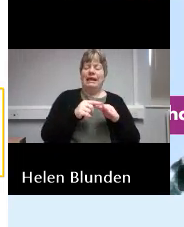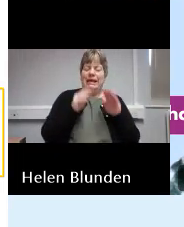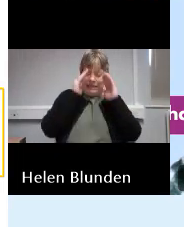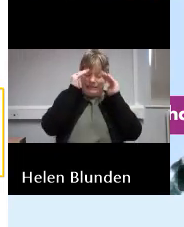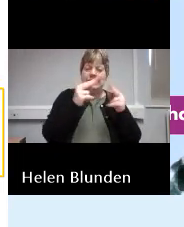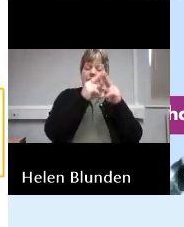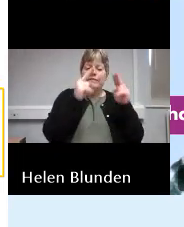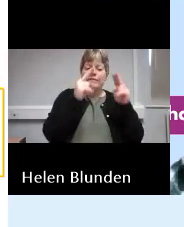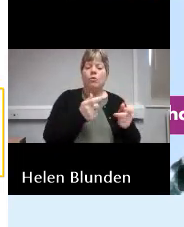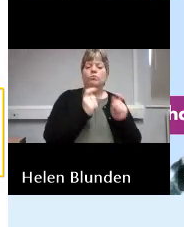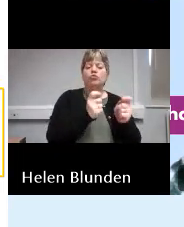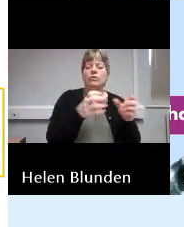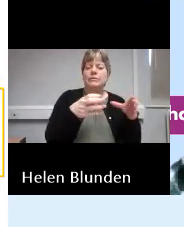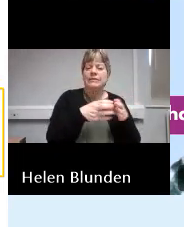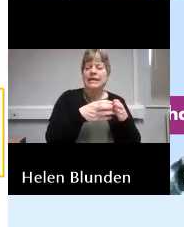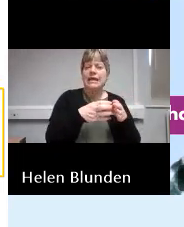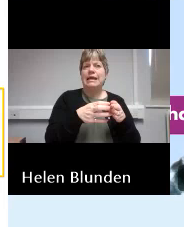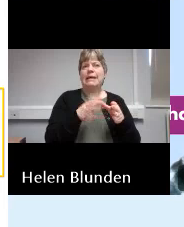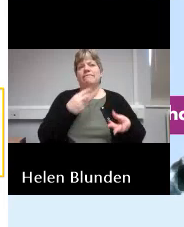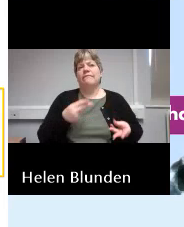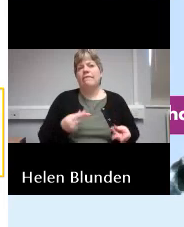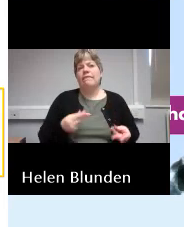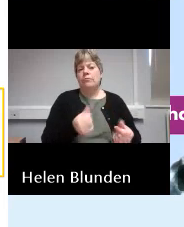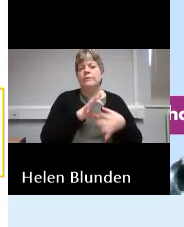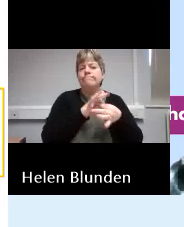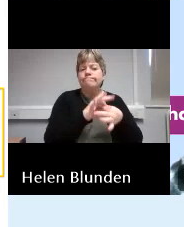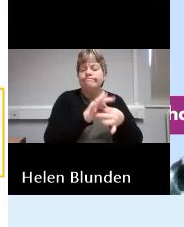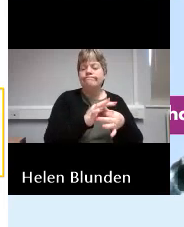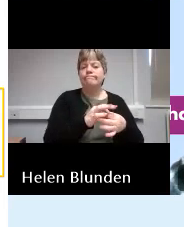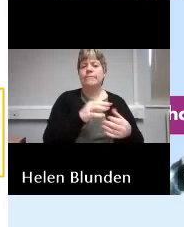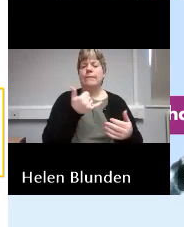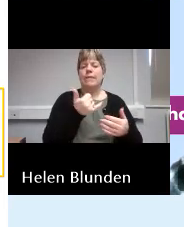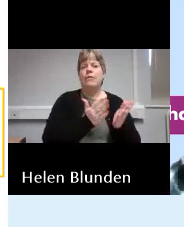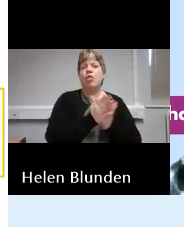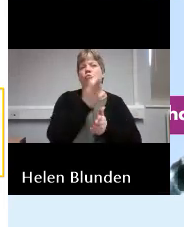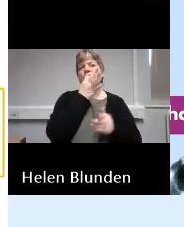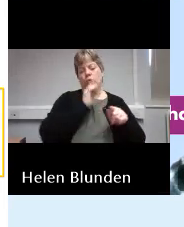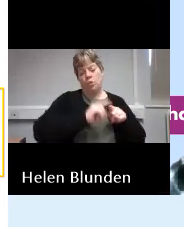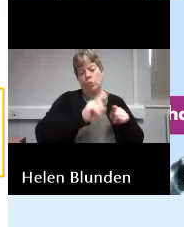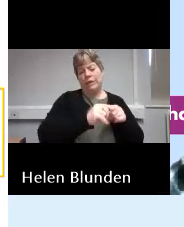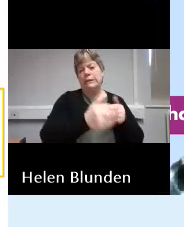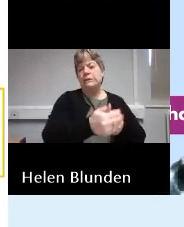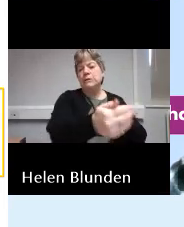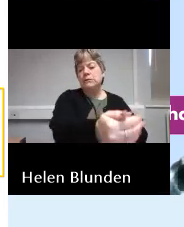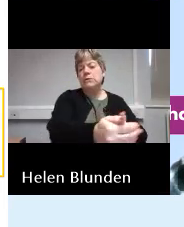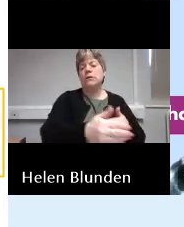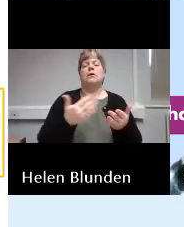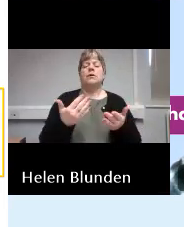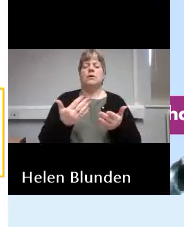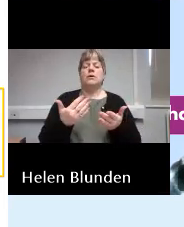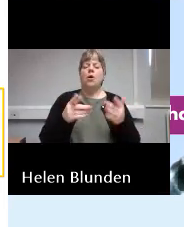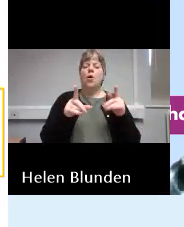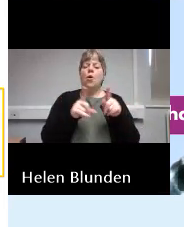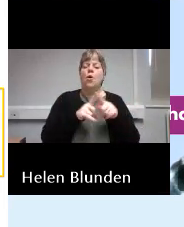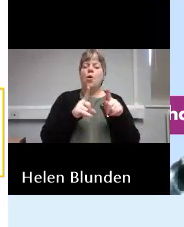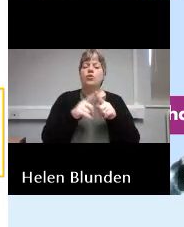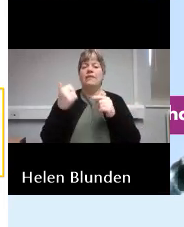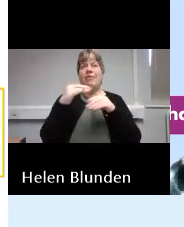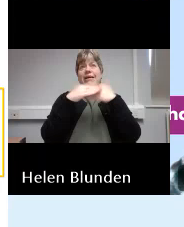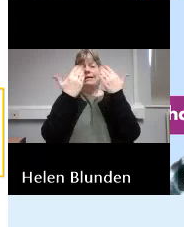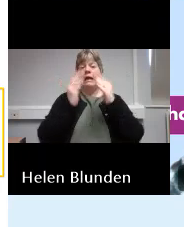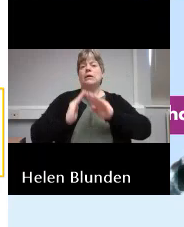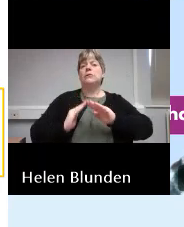offering therapeutically informed tailored interventions, which might be delivered over a few weeks. There's also the day